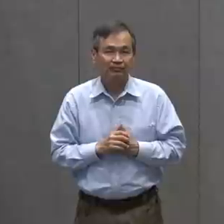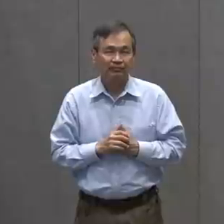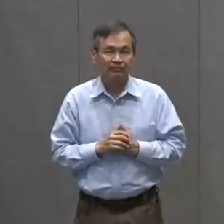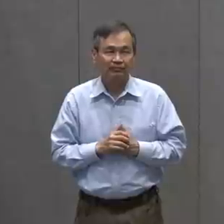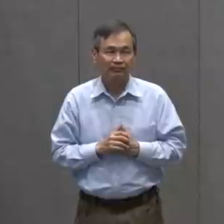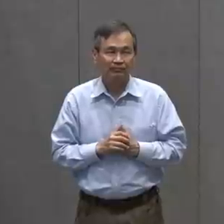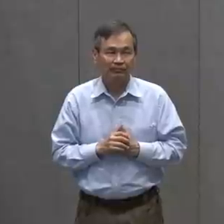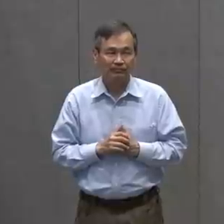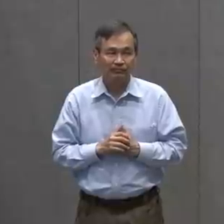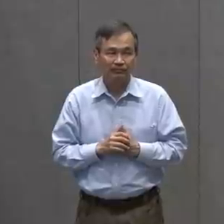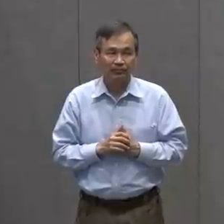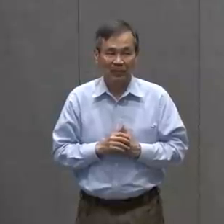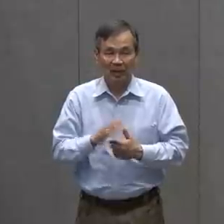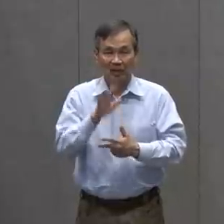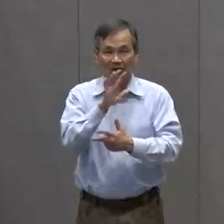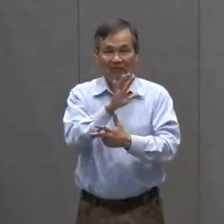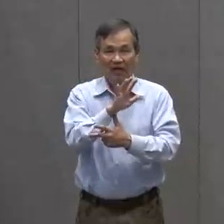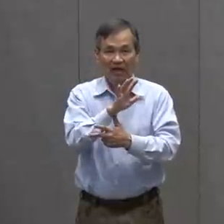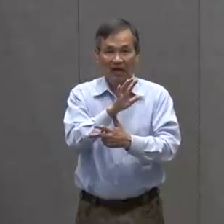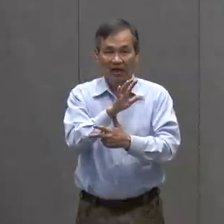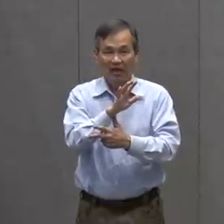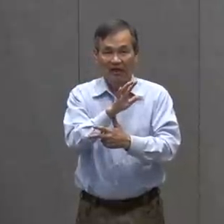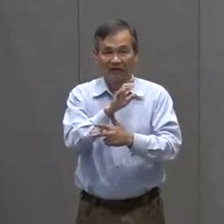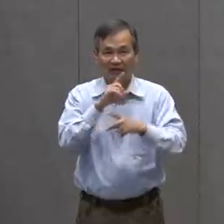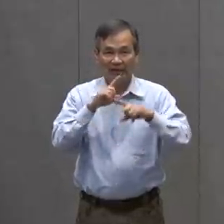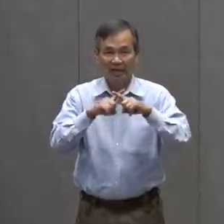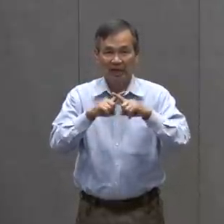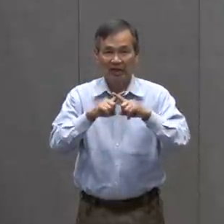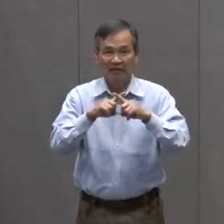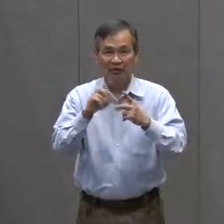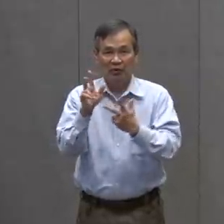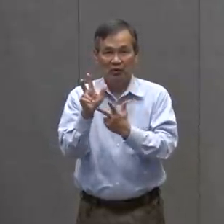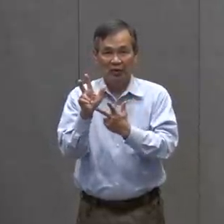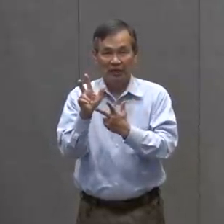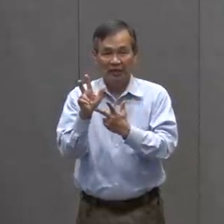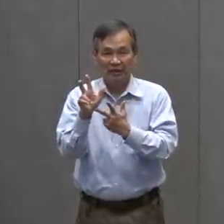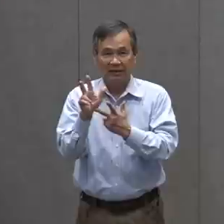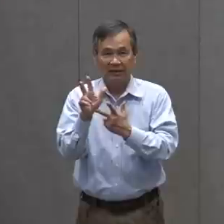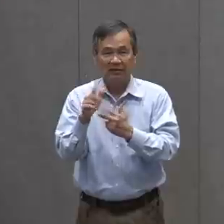So I could do 5 times 3.